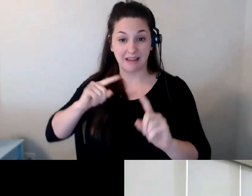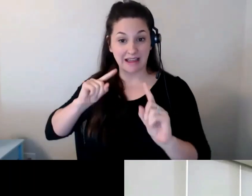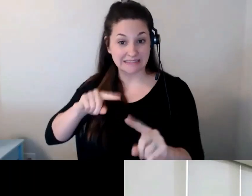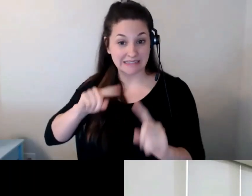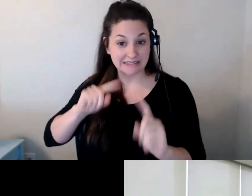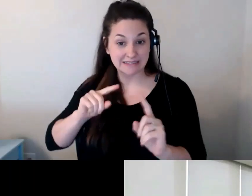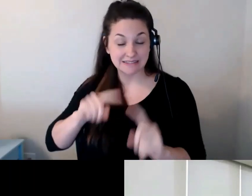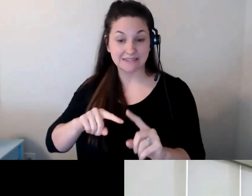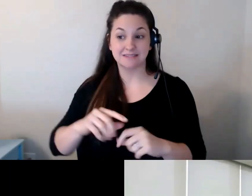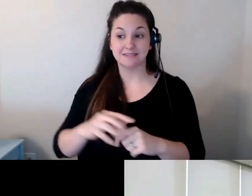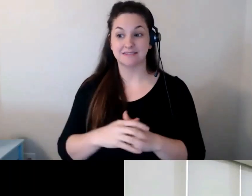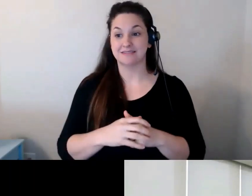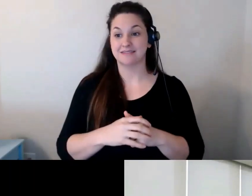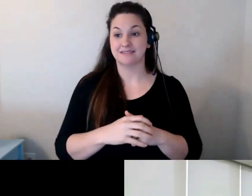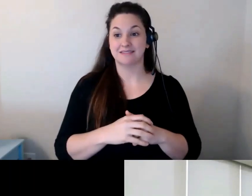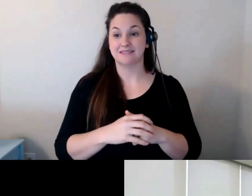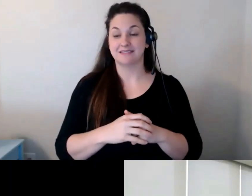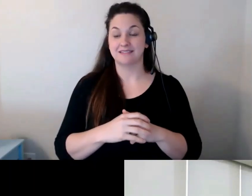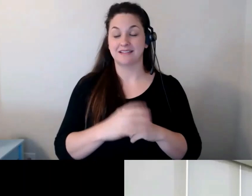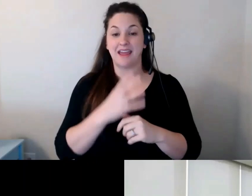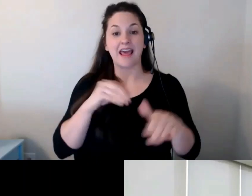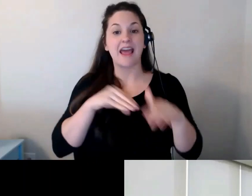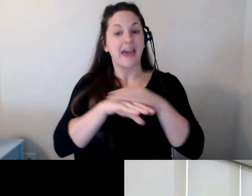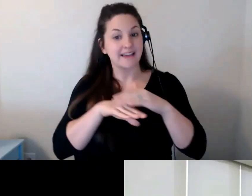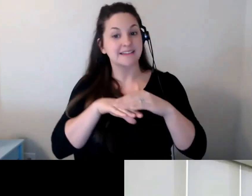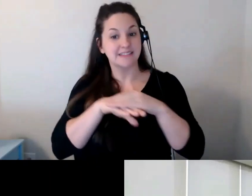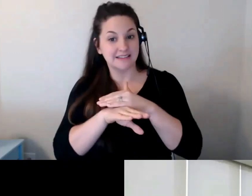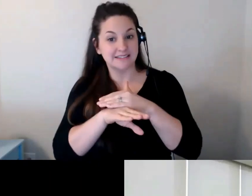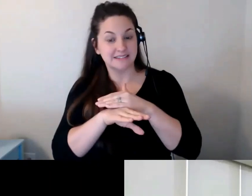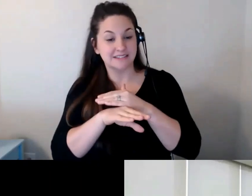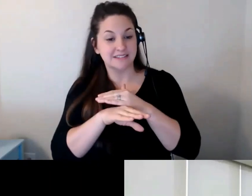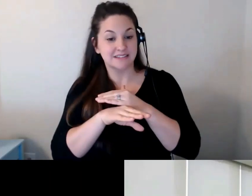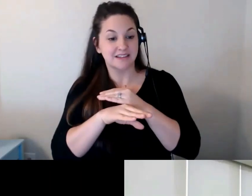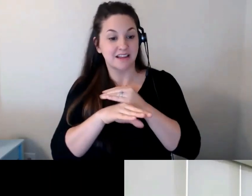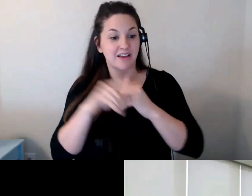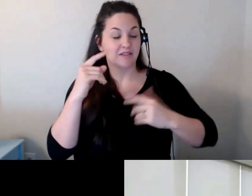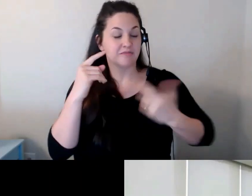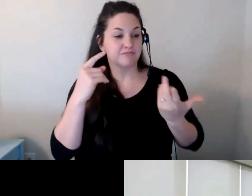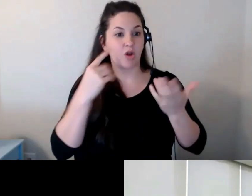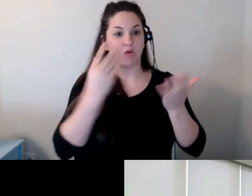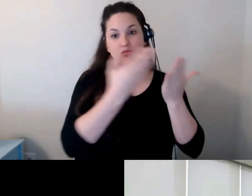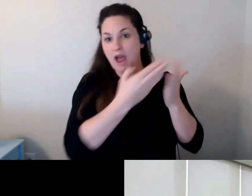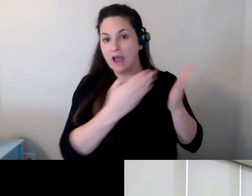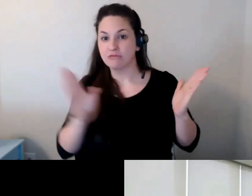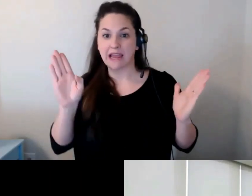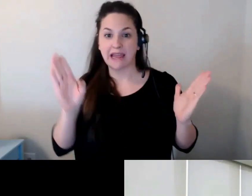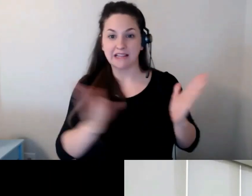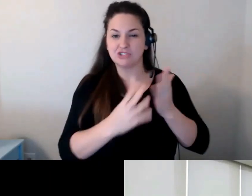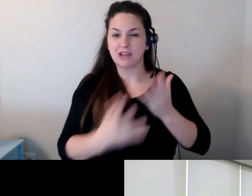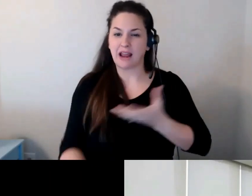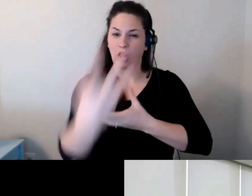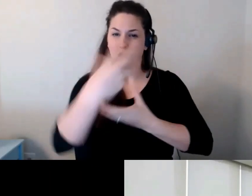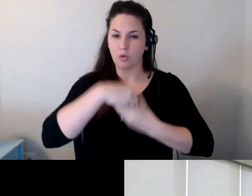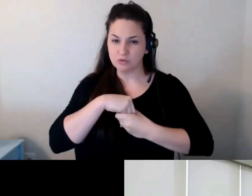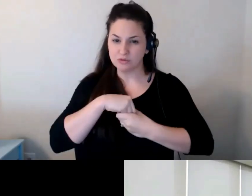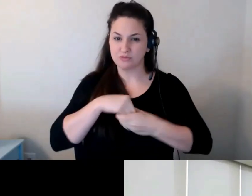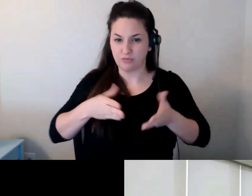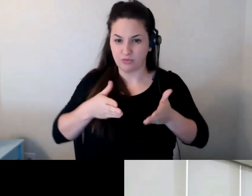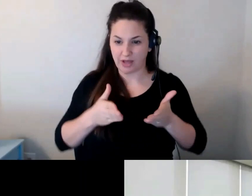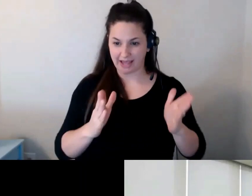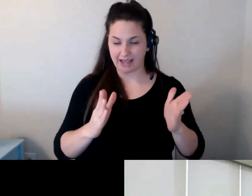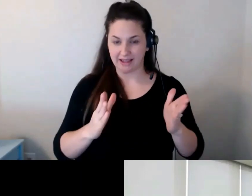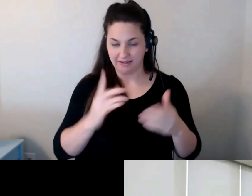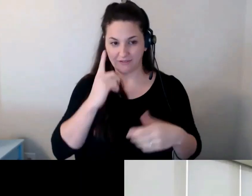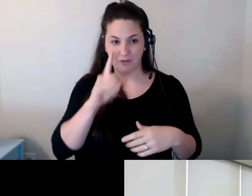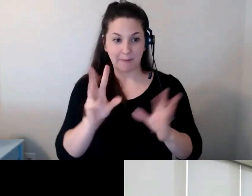and your access in wide-ranging and inclusive ways to our meeting.